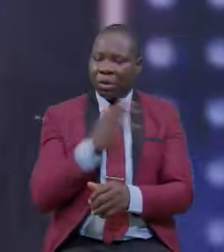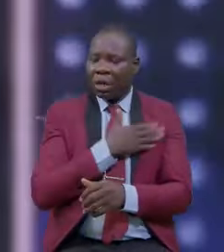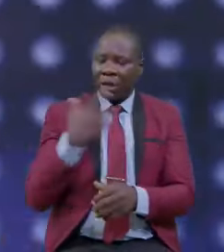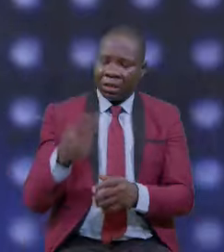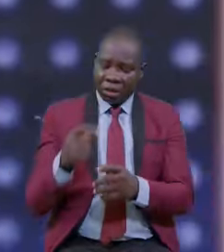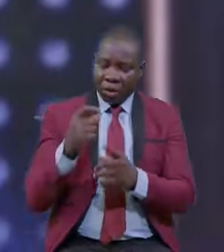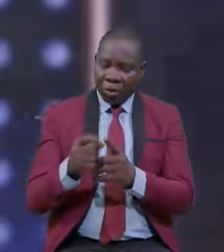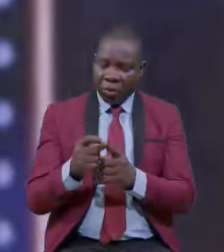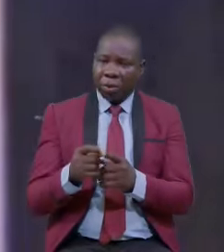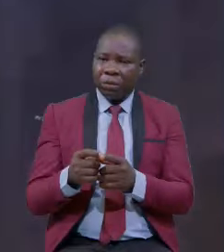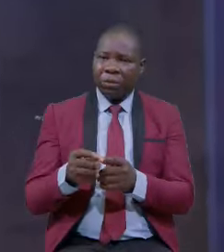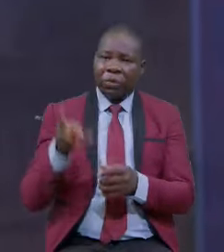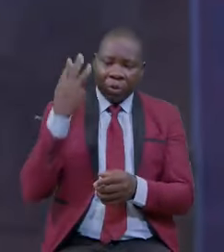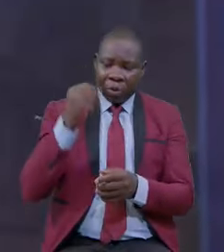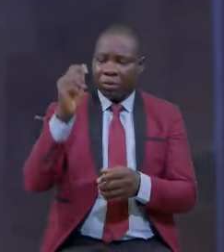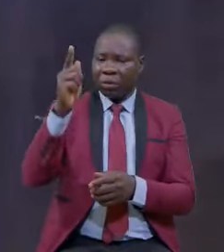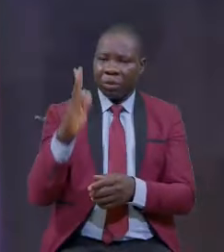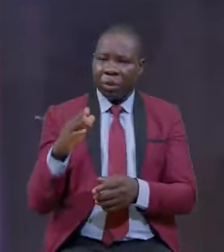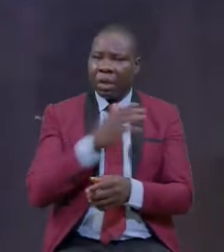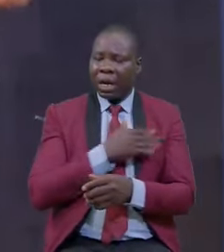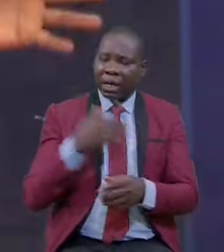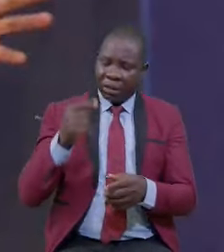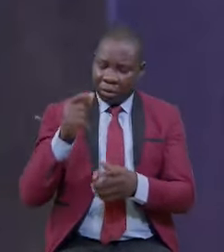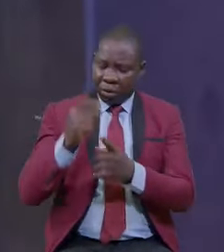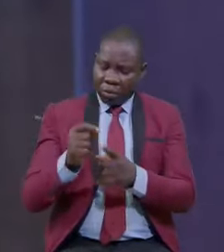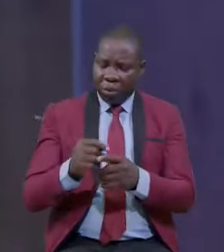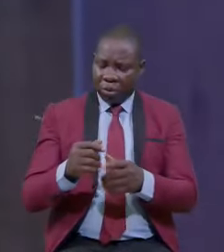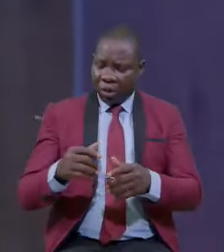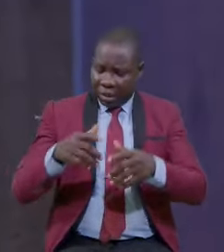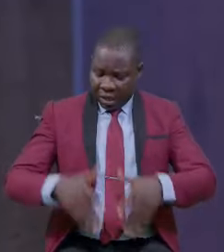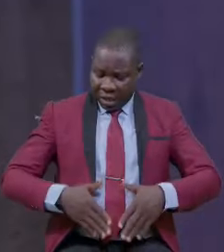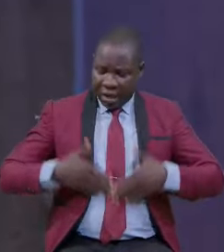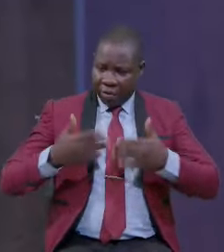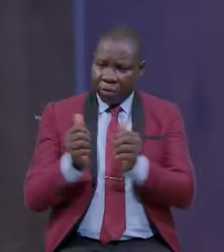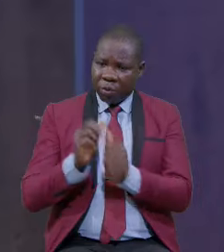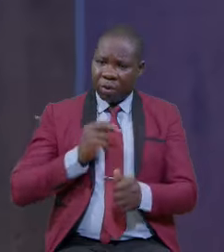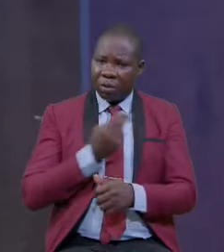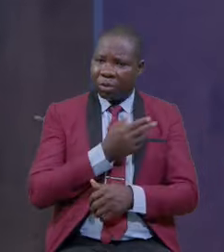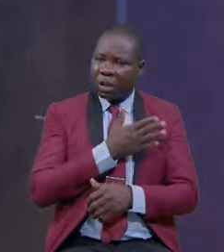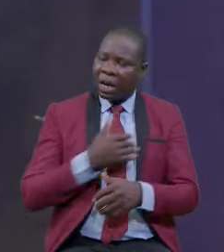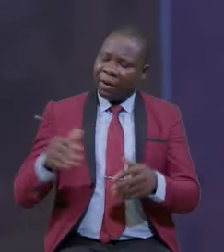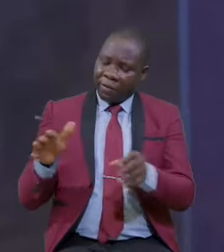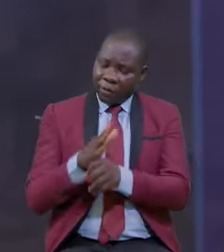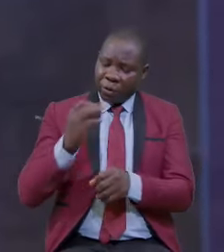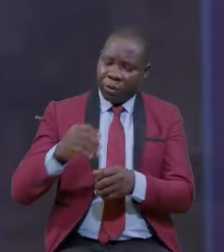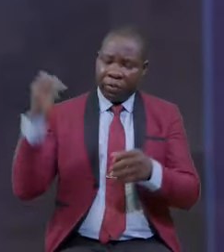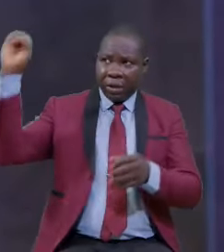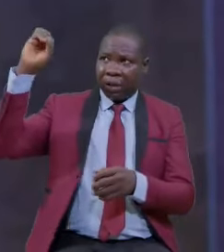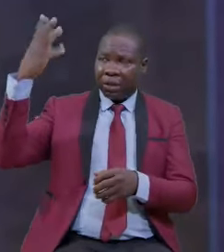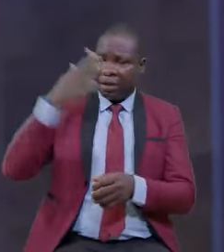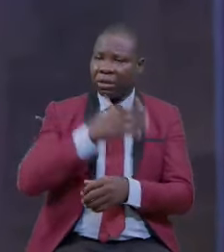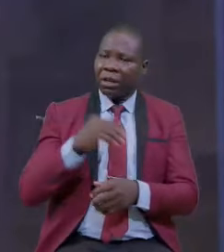the glory of the only begotten of the Father, is full of grace and full of truth. And when that